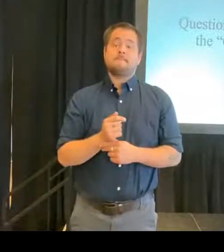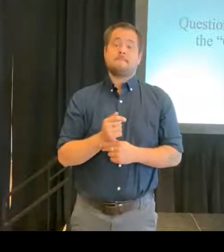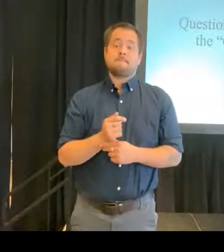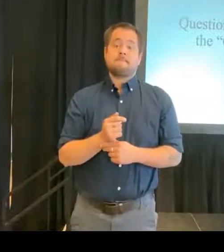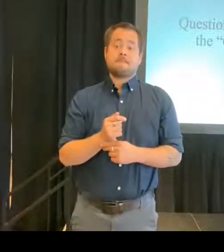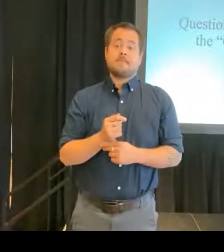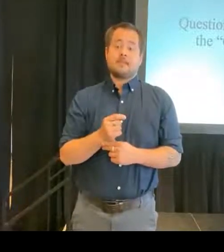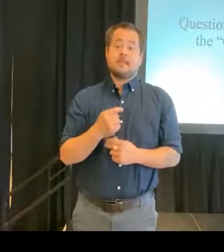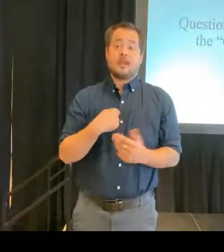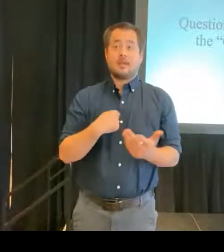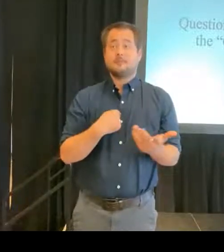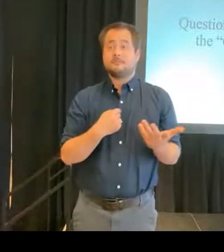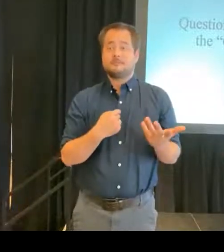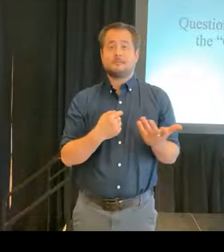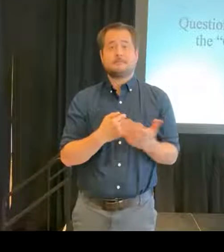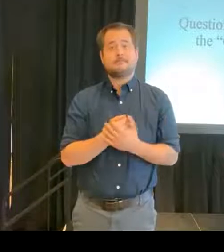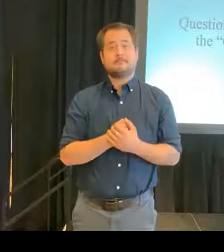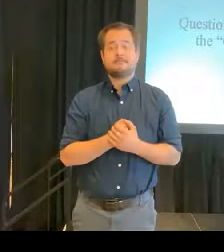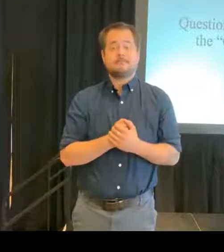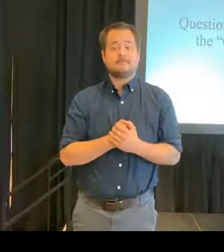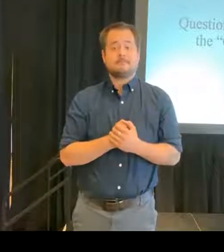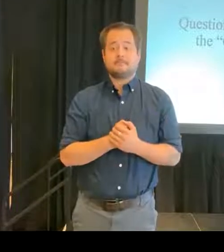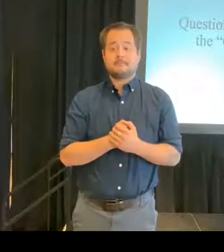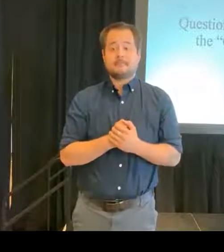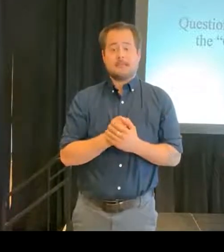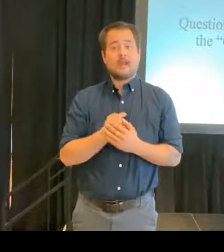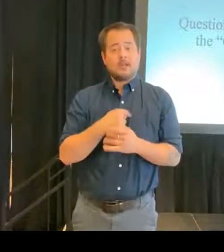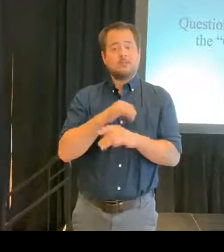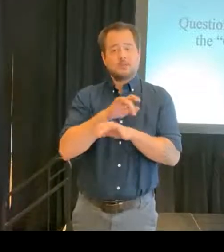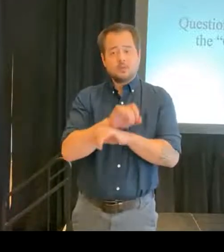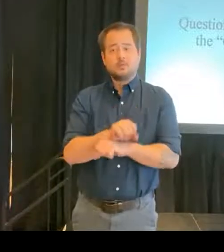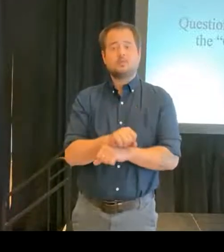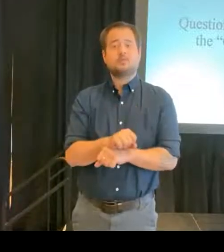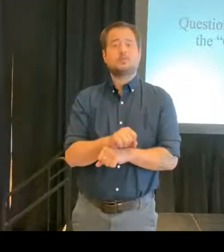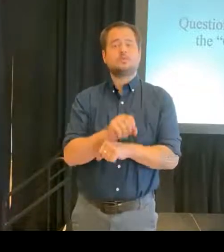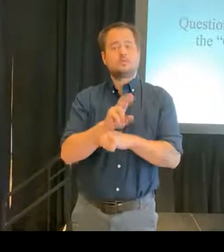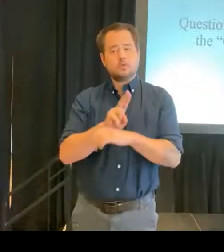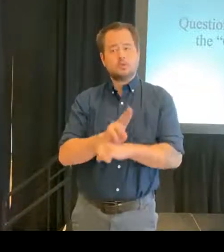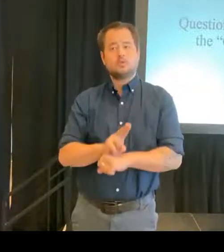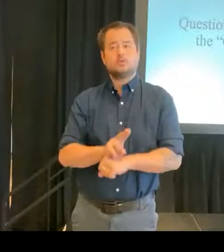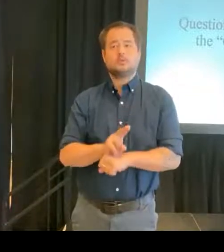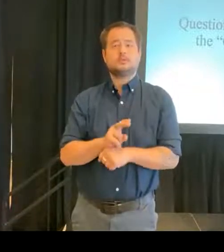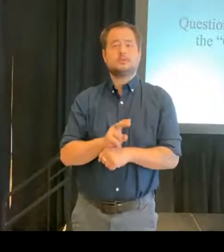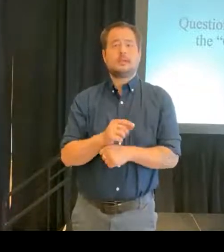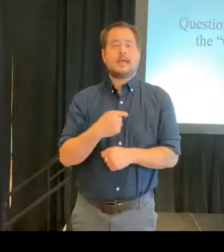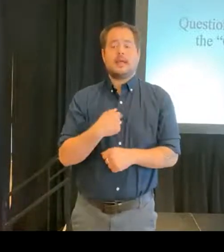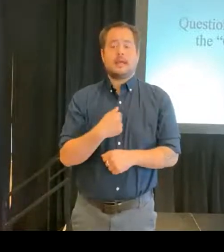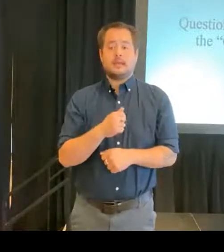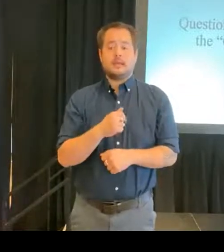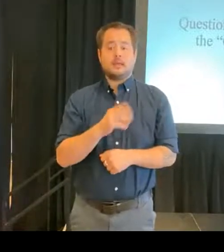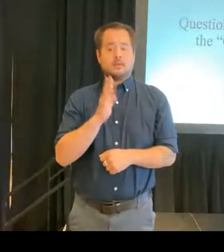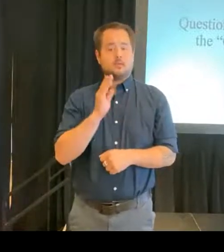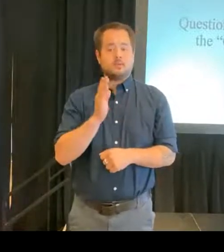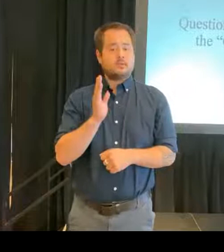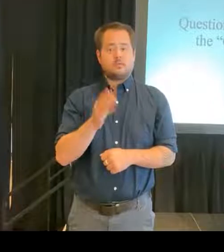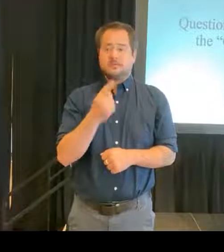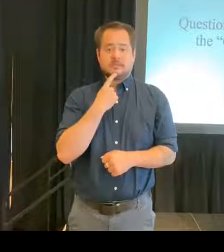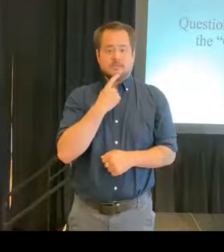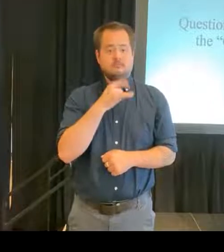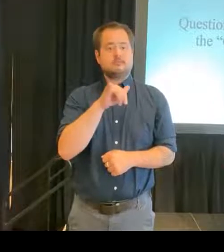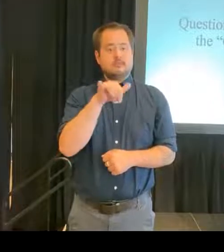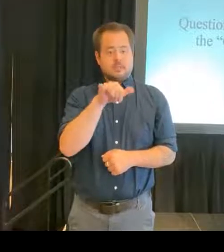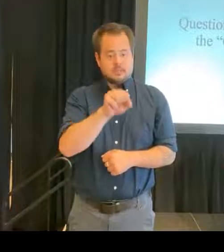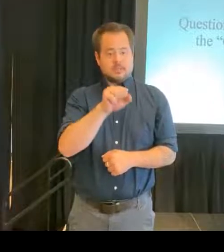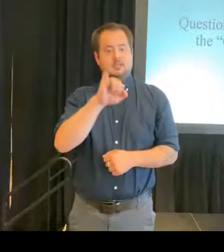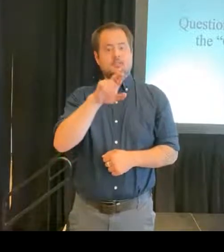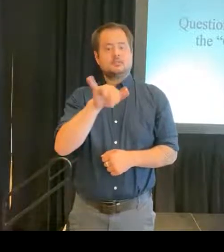I got kind of used to not saying yes, sir, and yes, ma'am to white people just because they